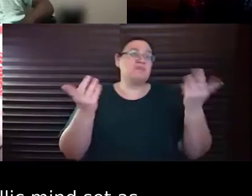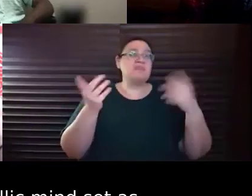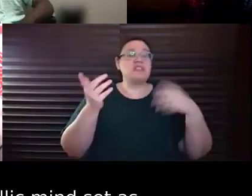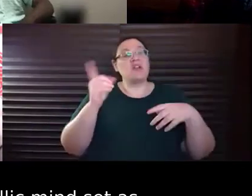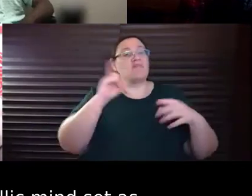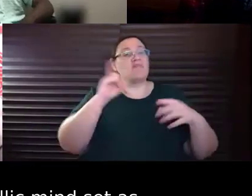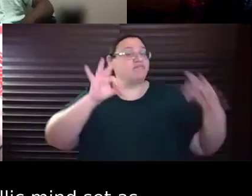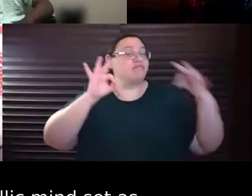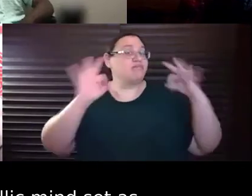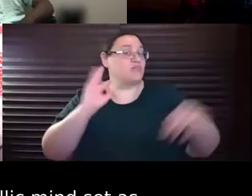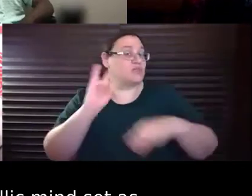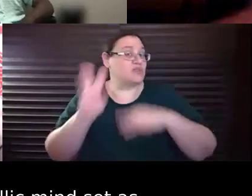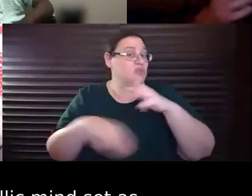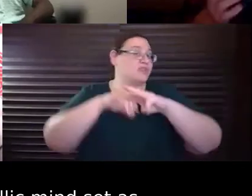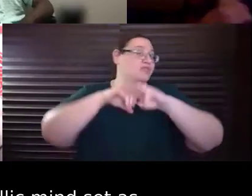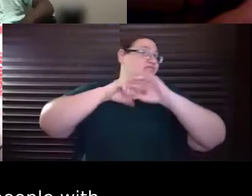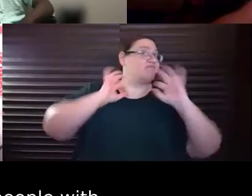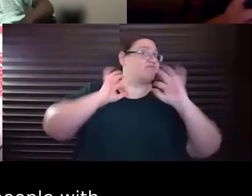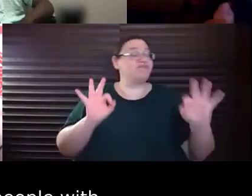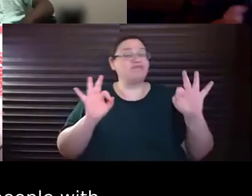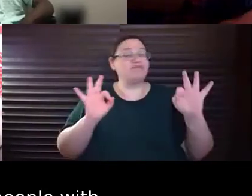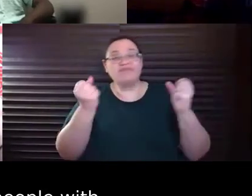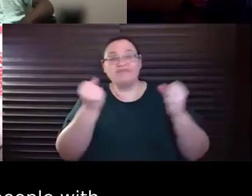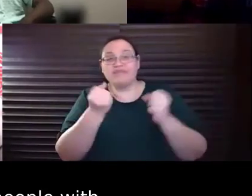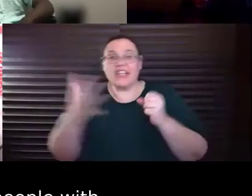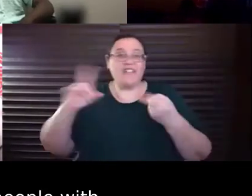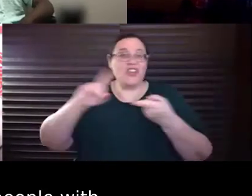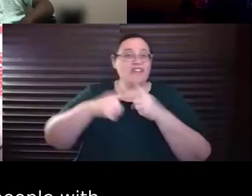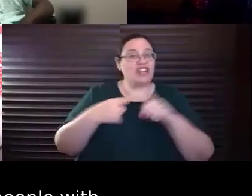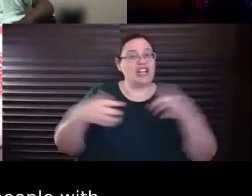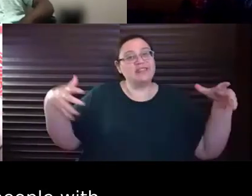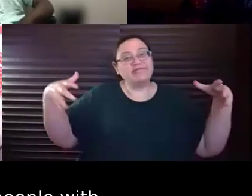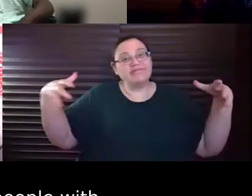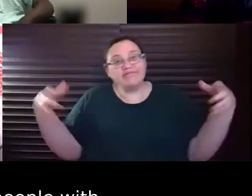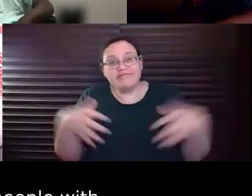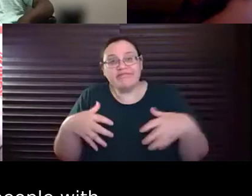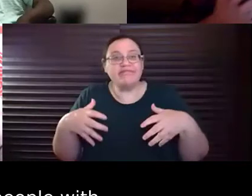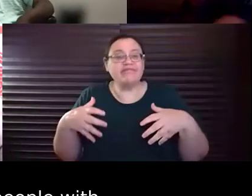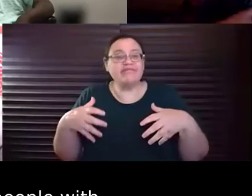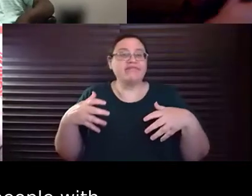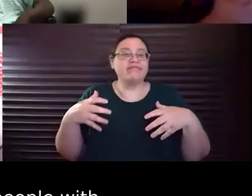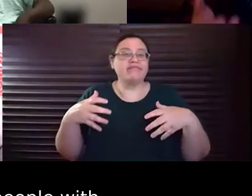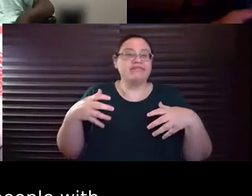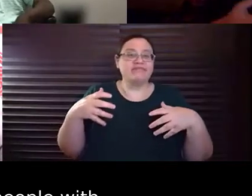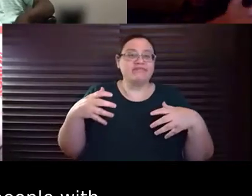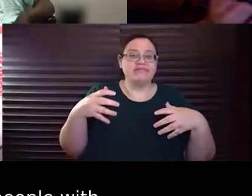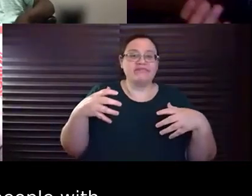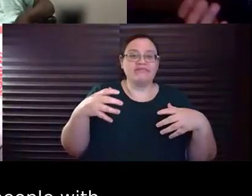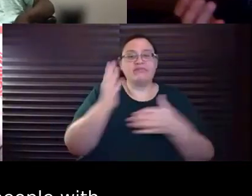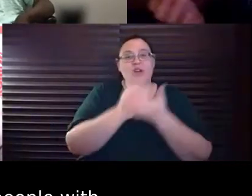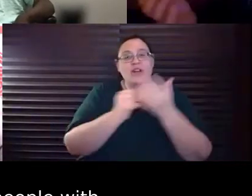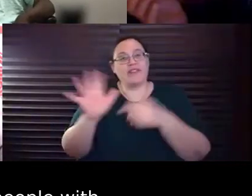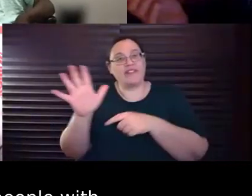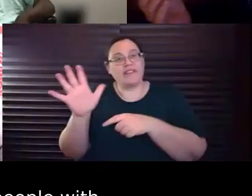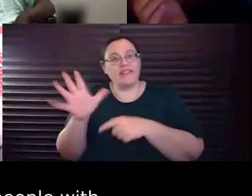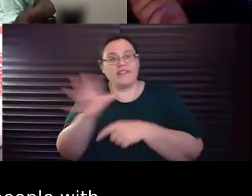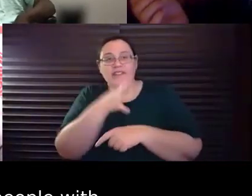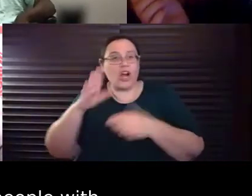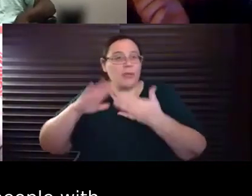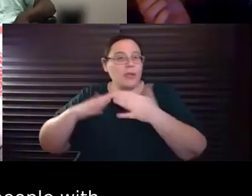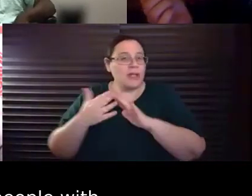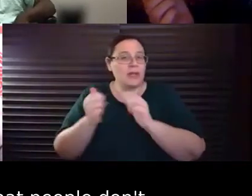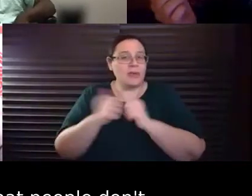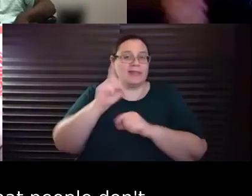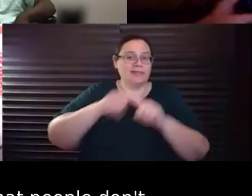mindset, as a bunch of friends who came together, who are part of the Xena Mountain Farm, this community, people with disabilities, which is